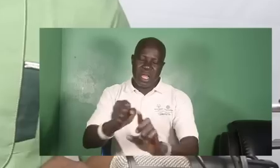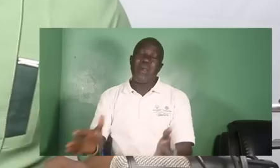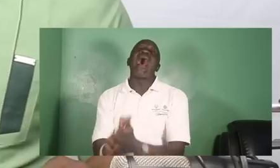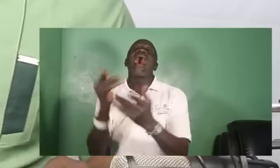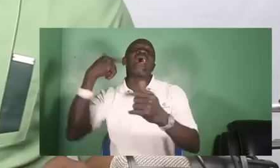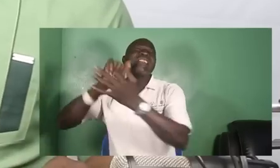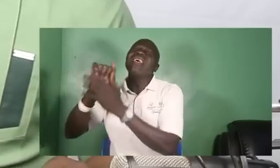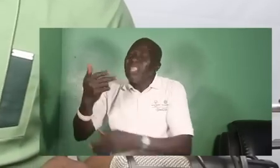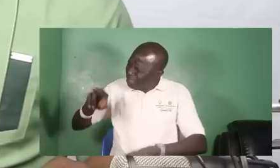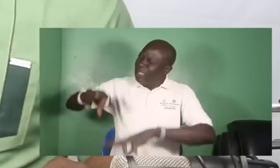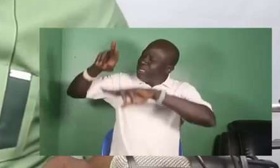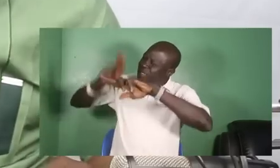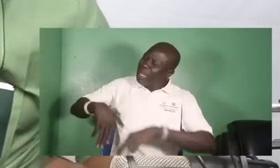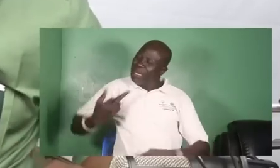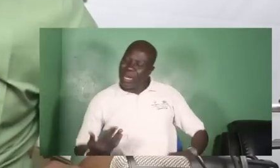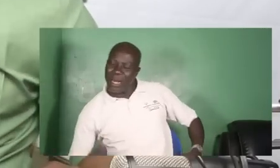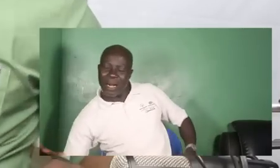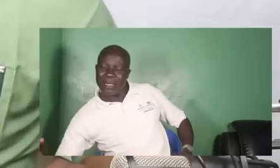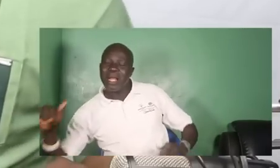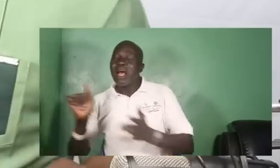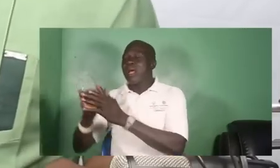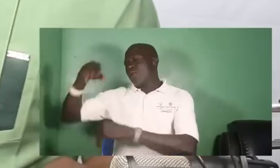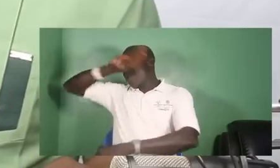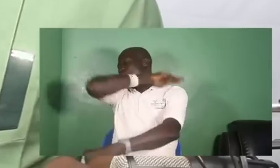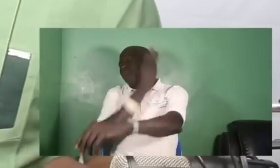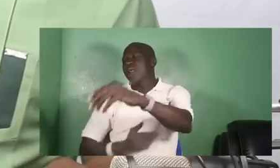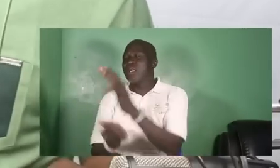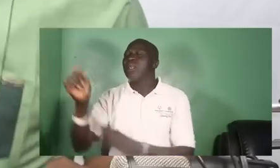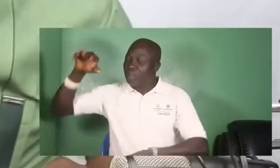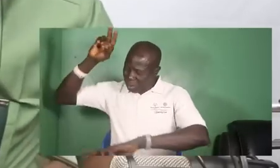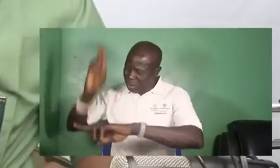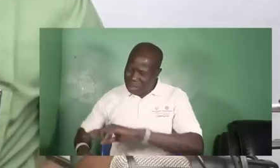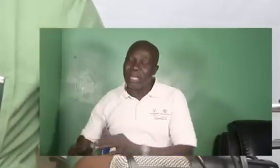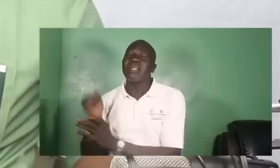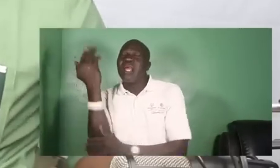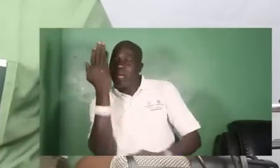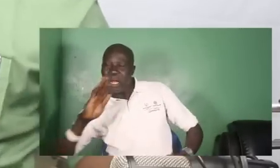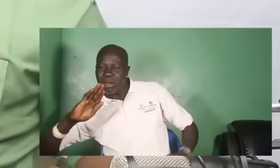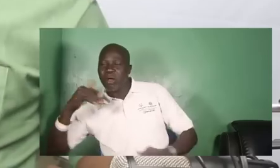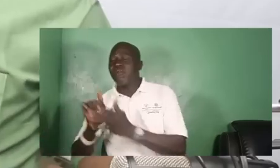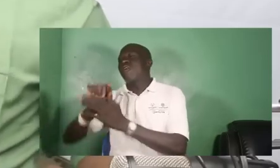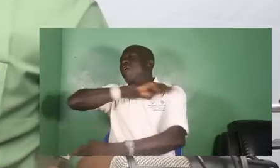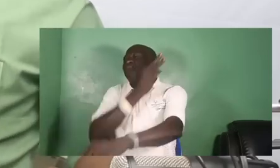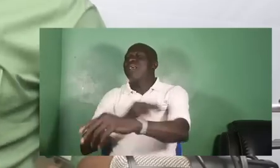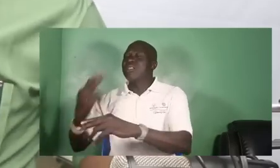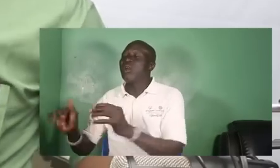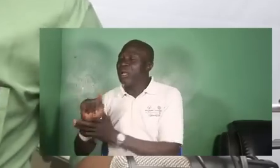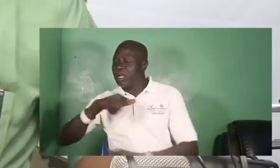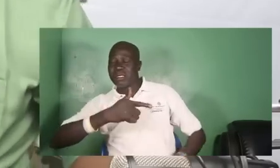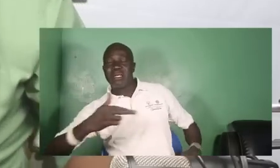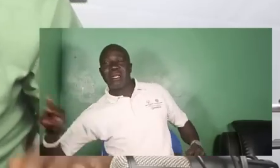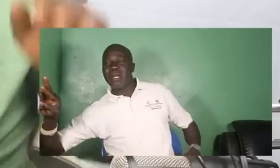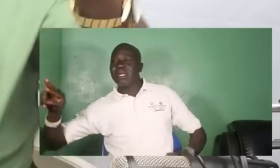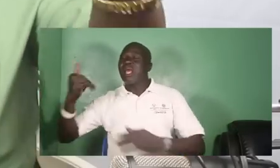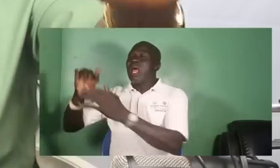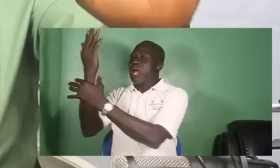sì jòkó lé ọwọ́ ọ̀tún olódùmarè. He sits at the right hand of God. Ó jòkó lé ọwọ́ ọ̀tún lọ. He sits at the right hand of God. Ọwọ́ ọ̀tún ní ìtumọ̀. The